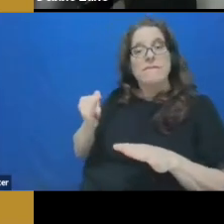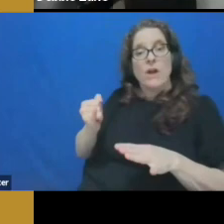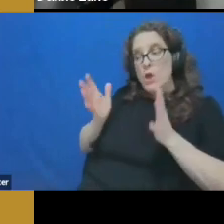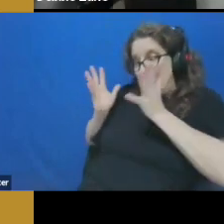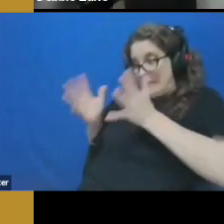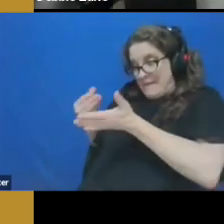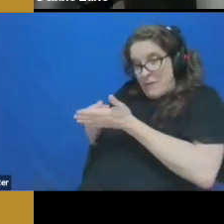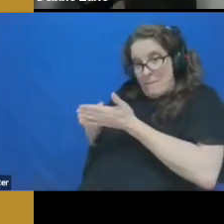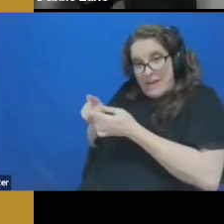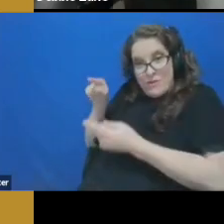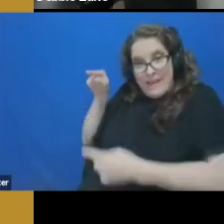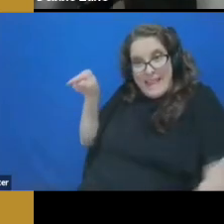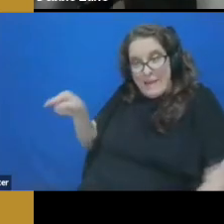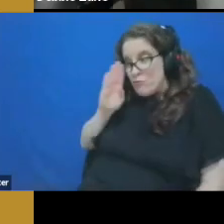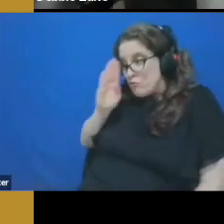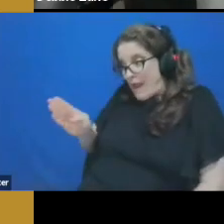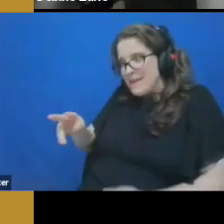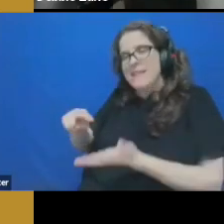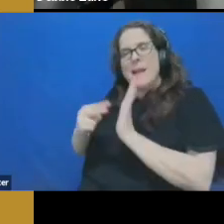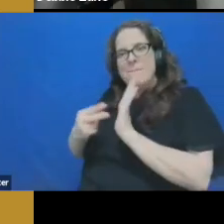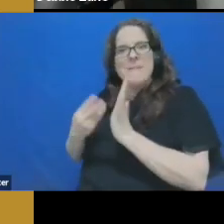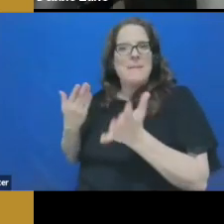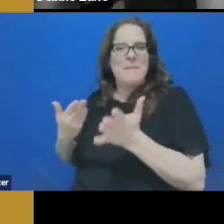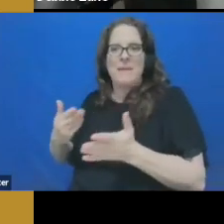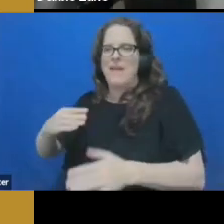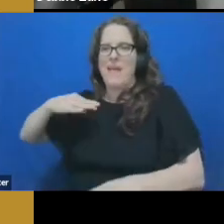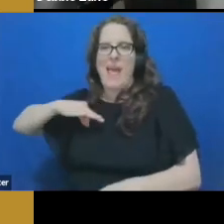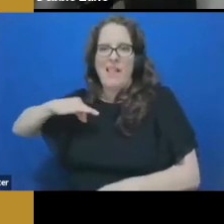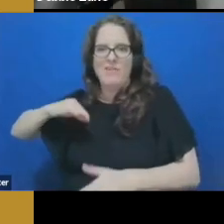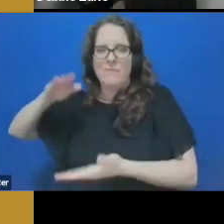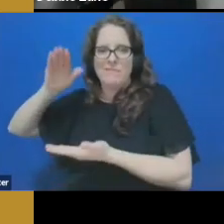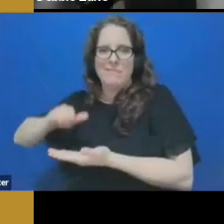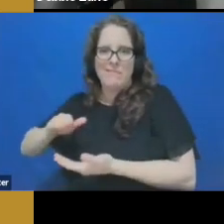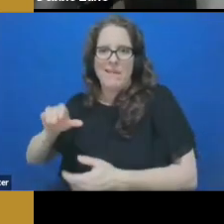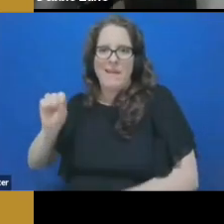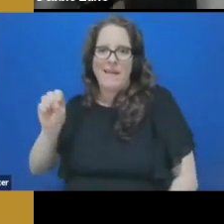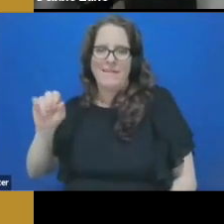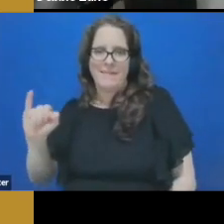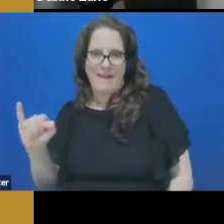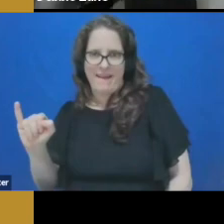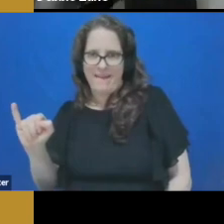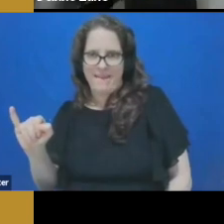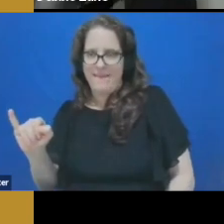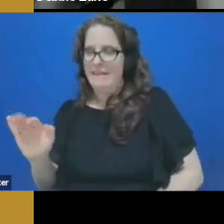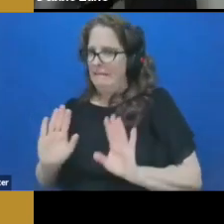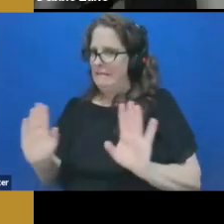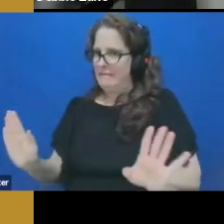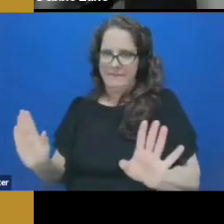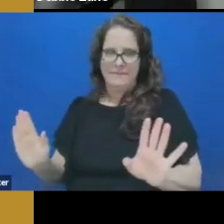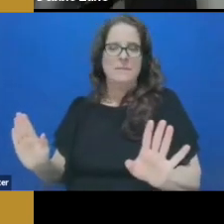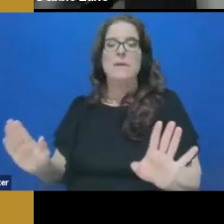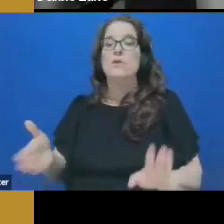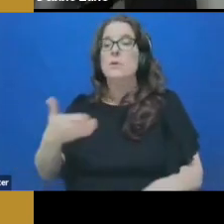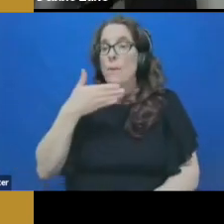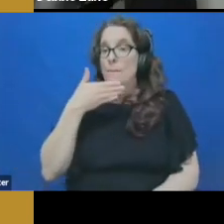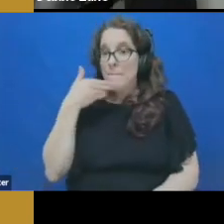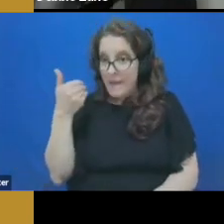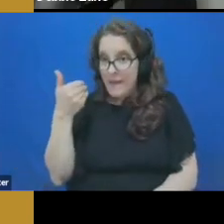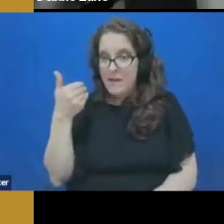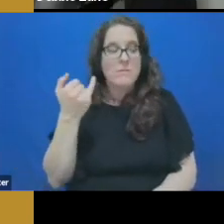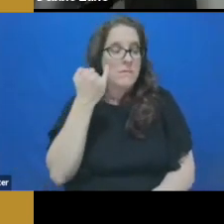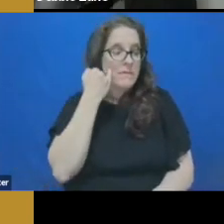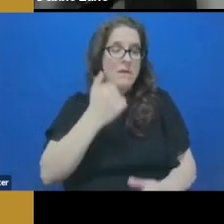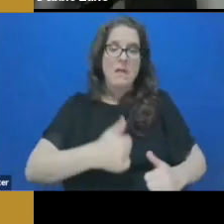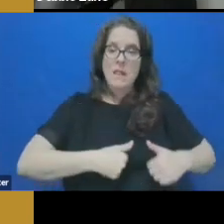disqualification from needs-based government benefits that the beneficiary has been receiving. So you want to ensure that assets going